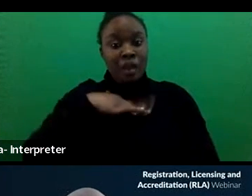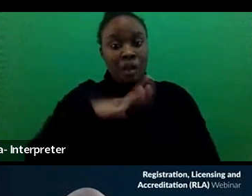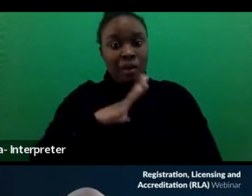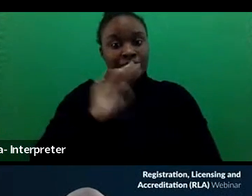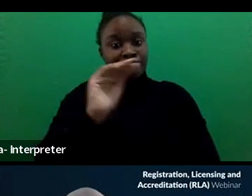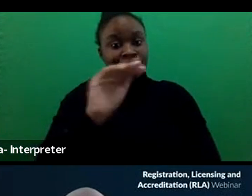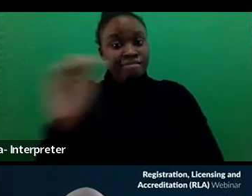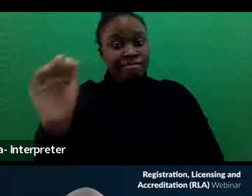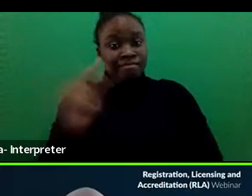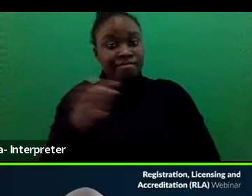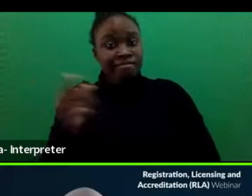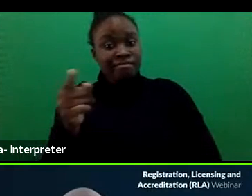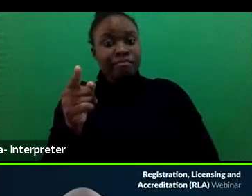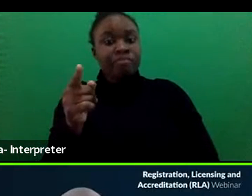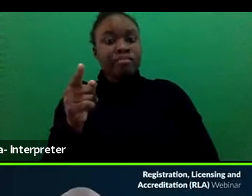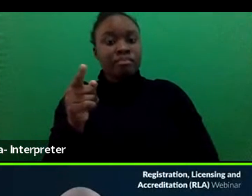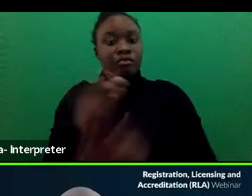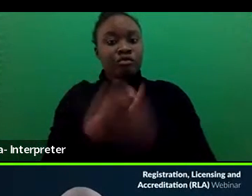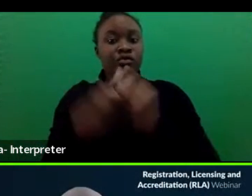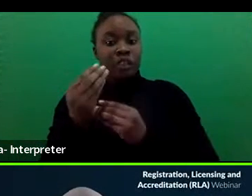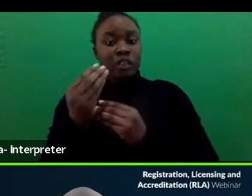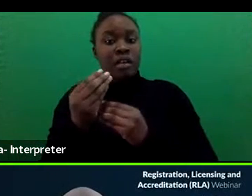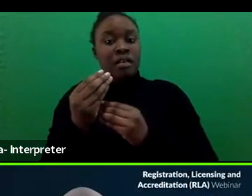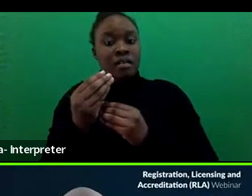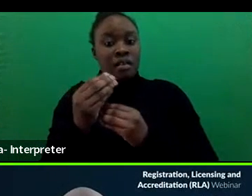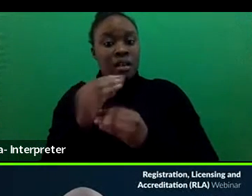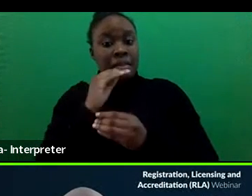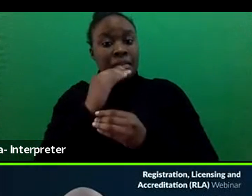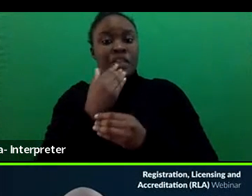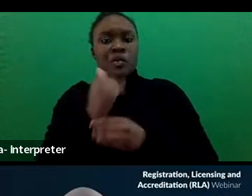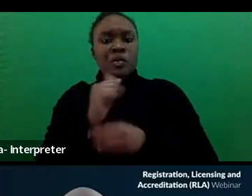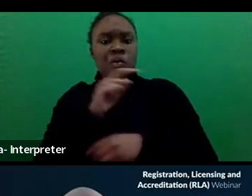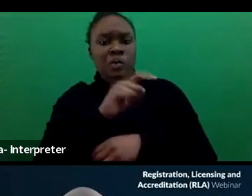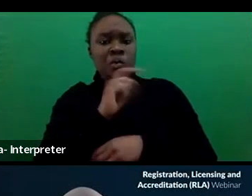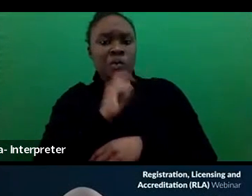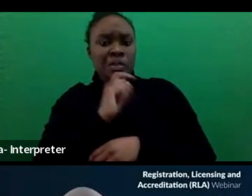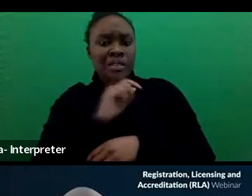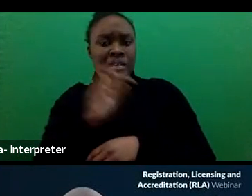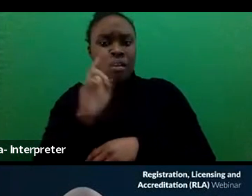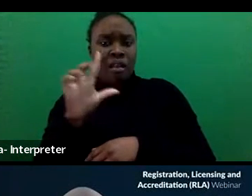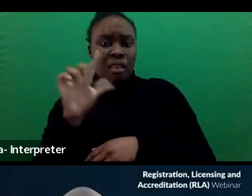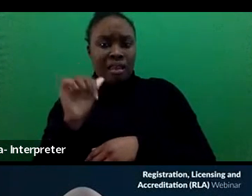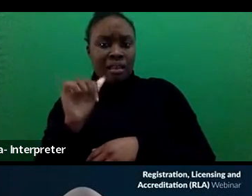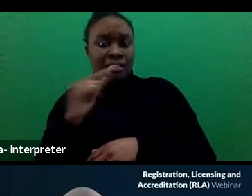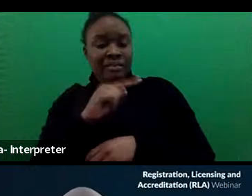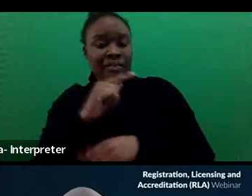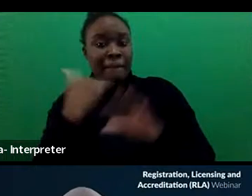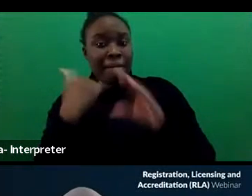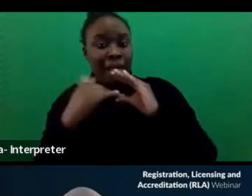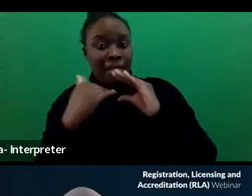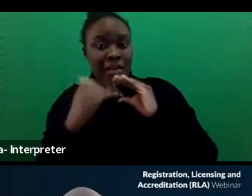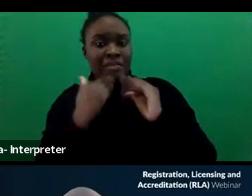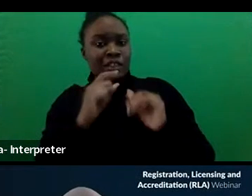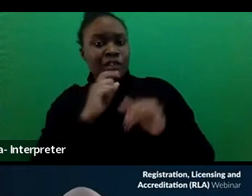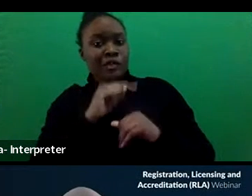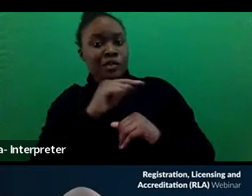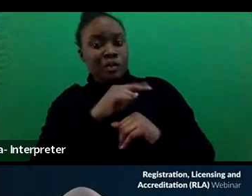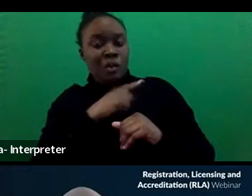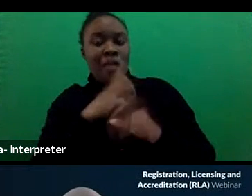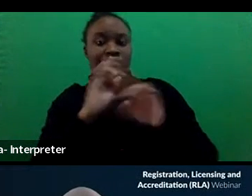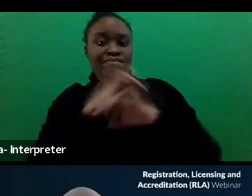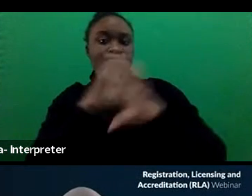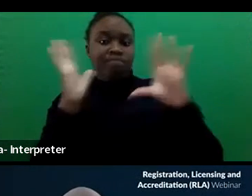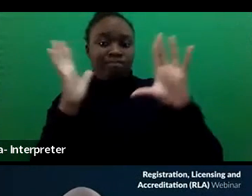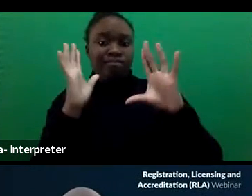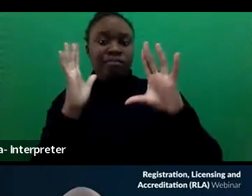our traders, please do also make use of the RLA questions mailbox so that we can be able to clarify more questions for you.